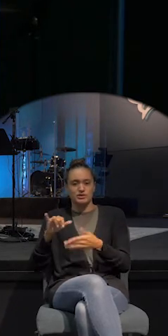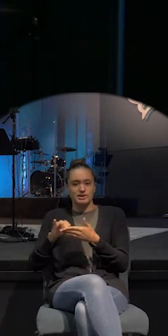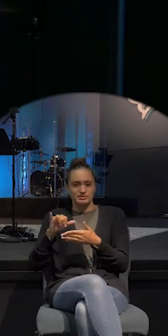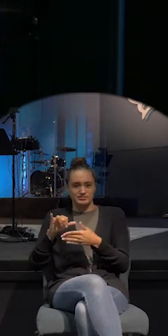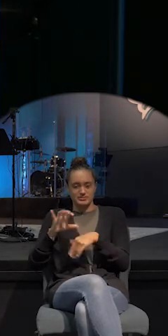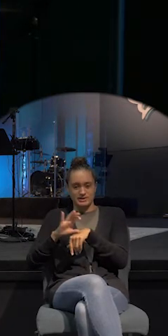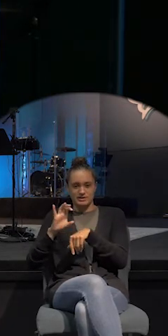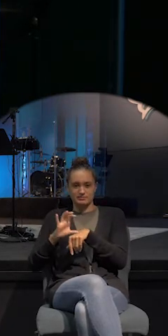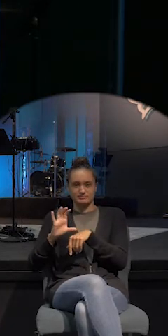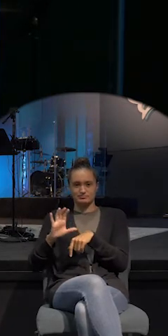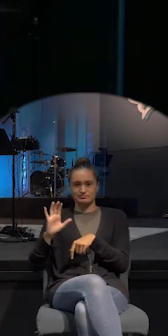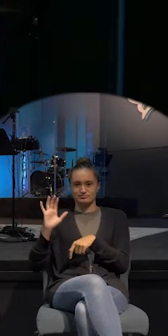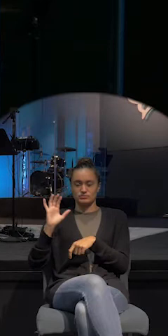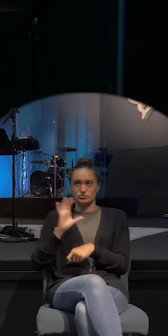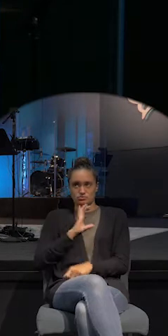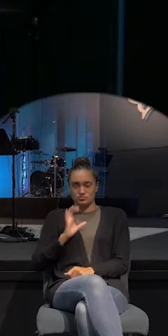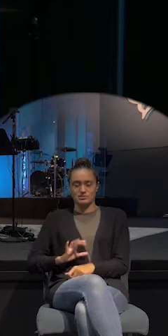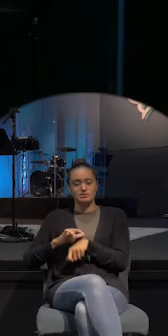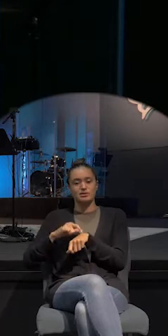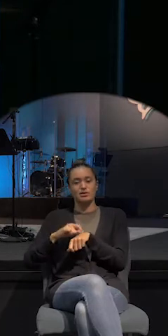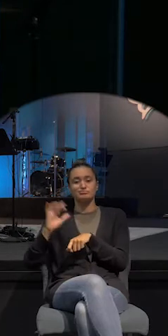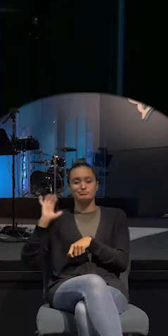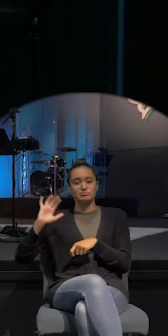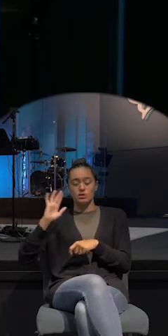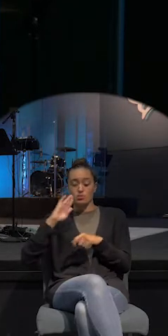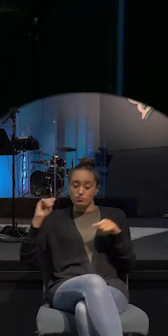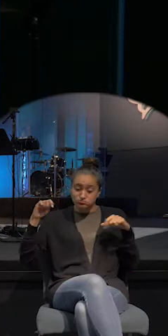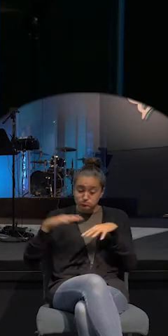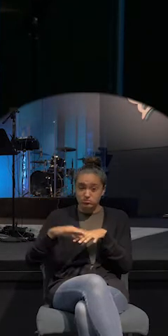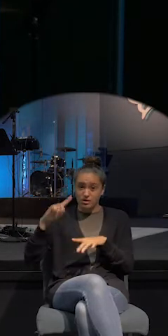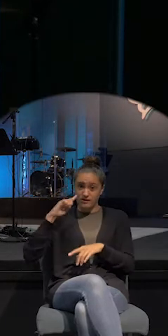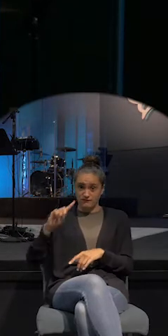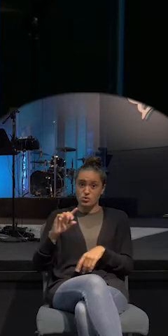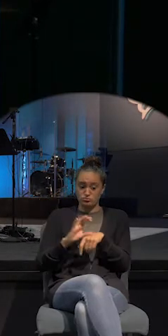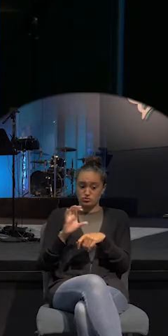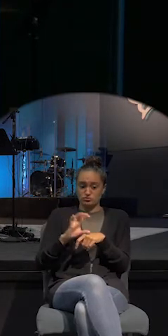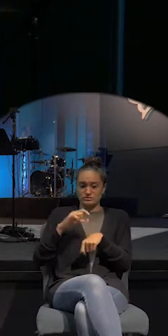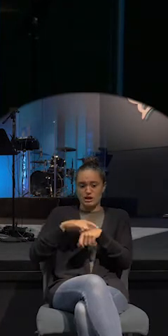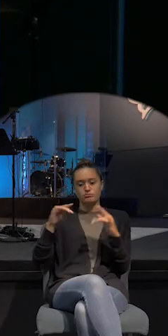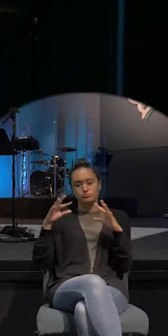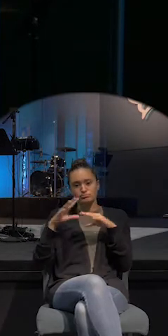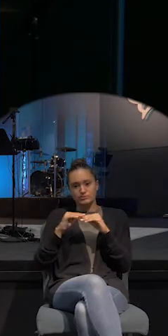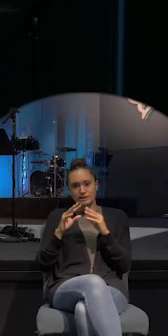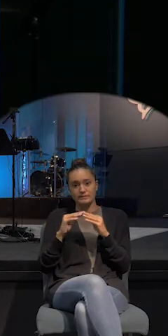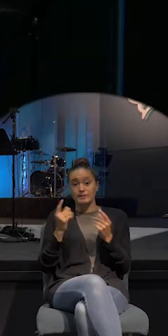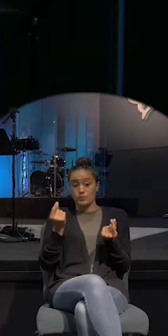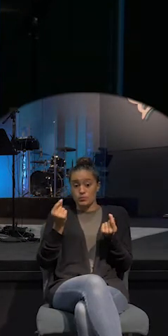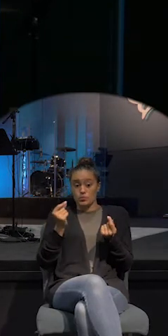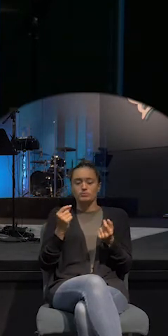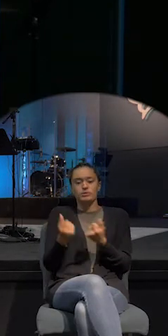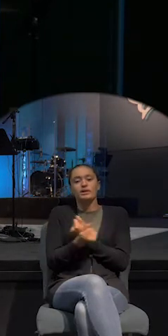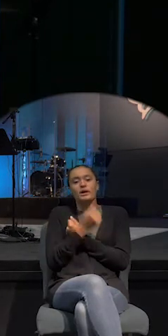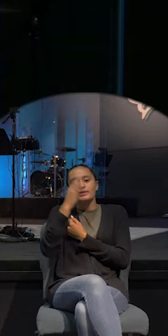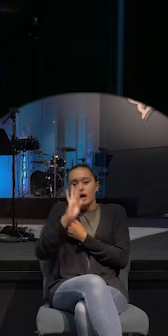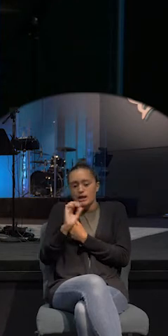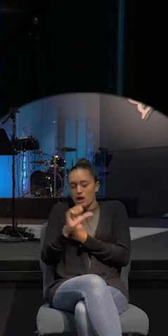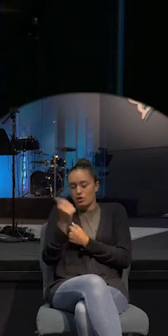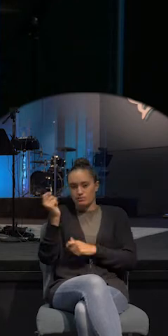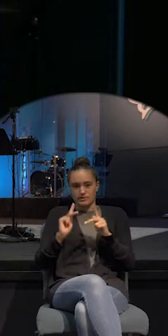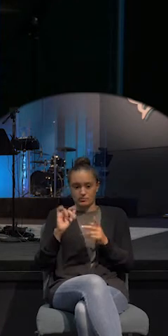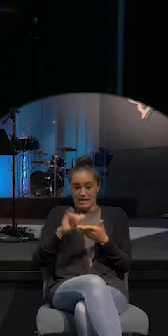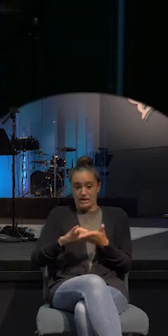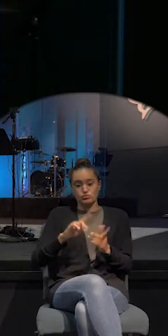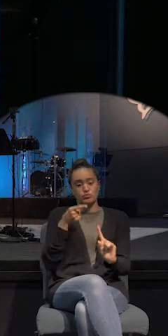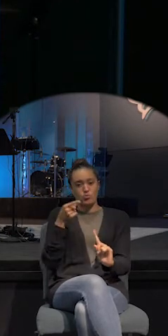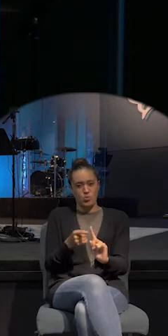Christ would gather together and they would have their synagogue meetings, it was intended that they might learn to love God and love other people. That's what it was supposed to